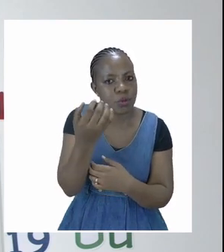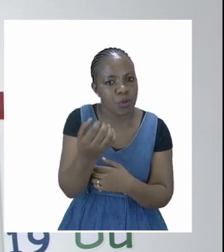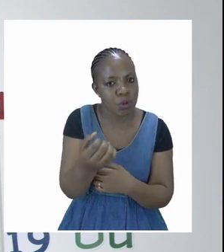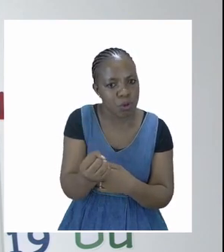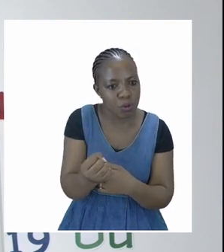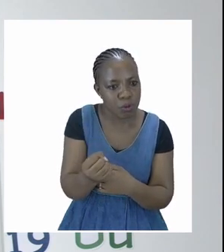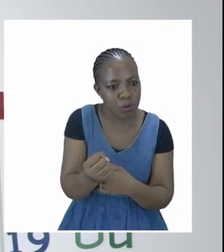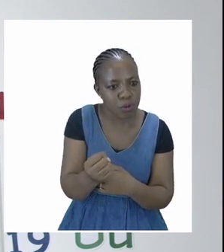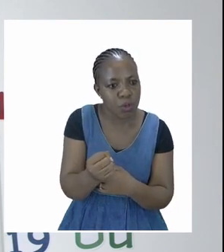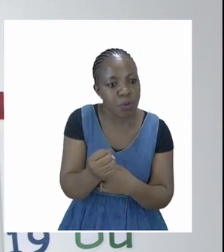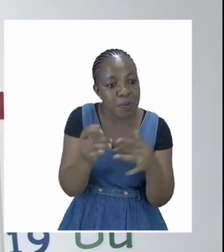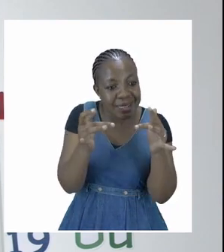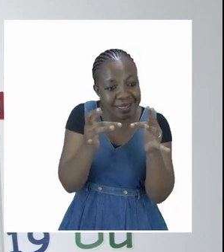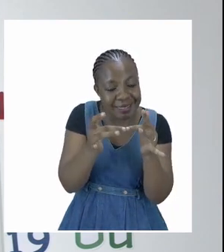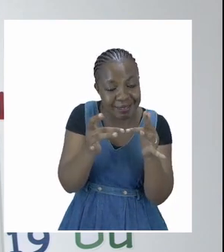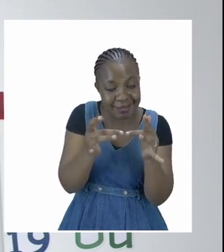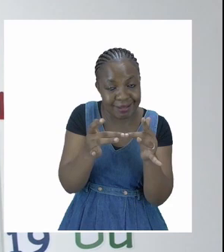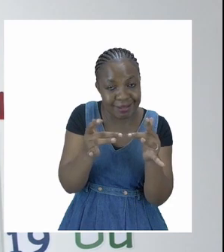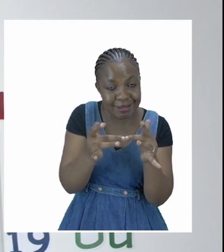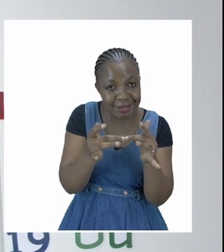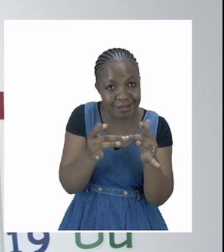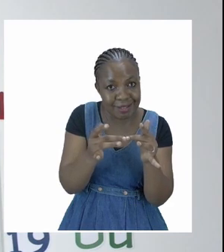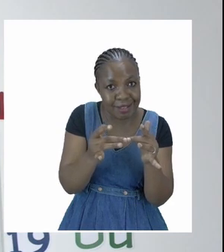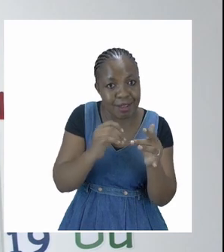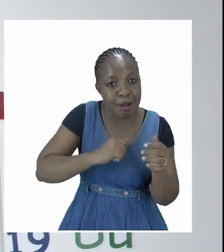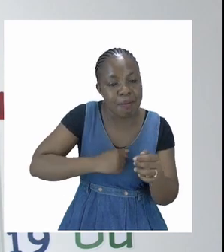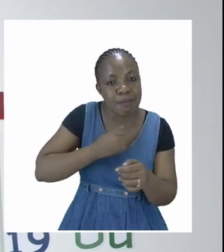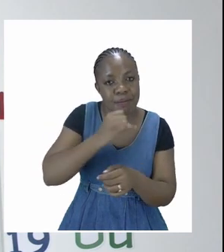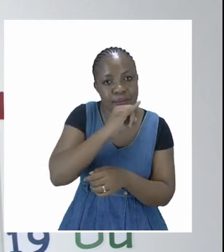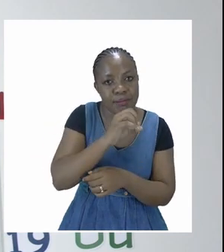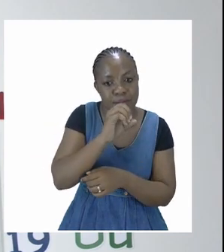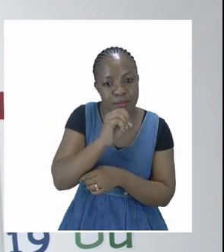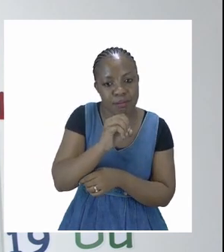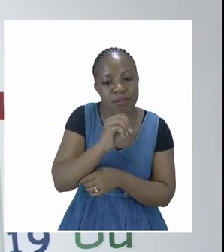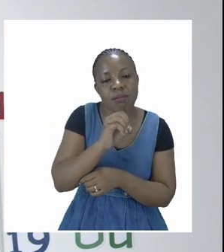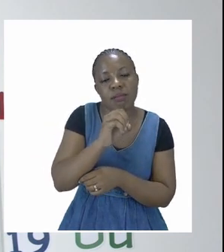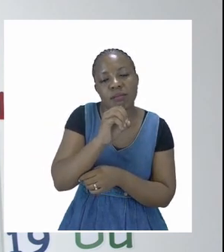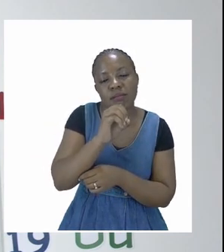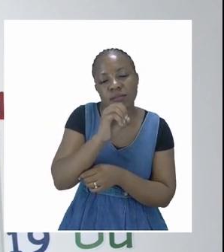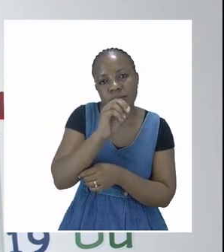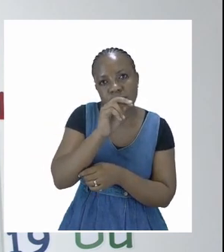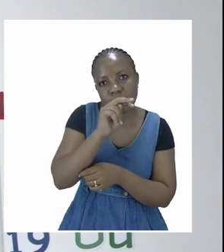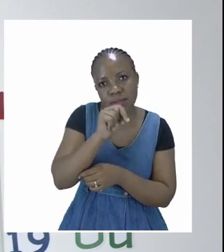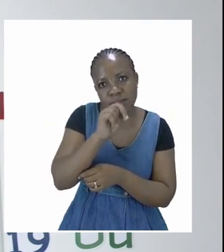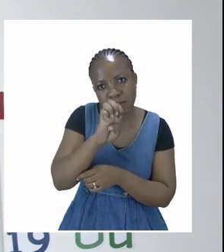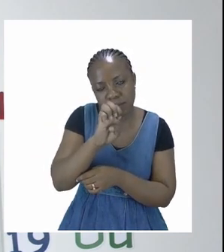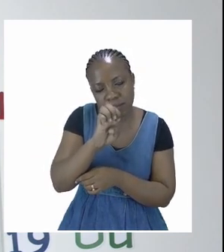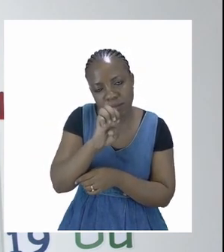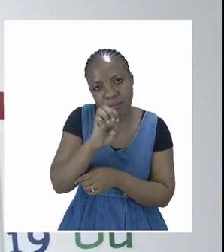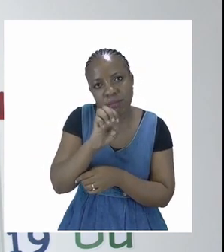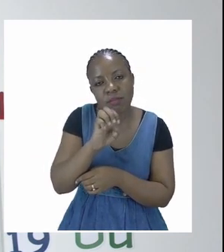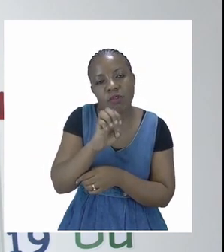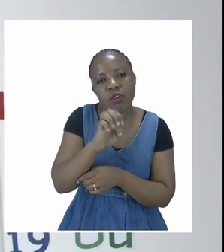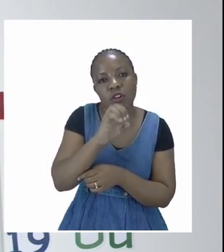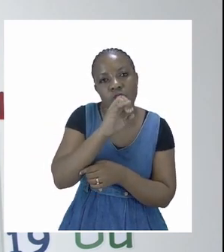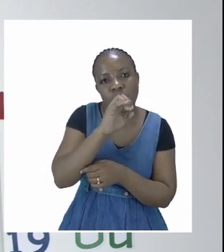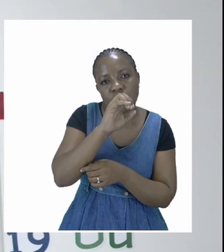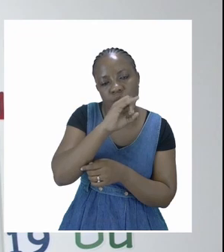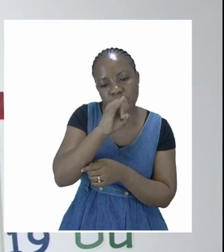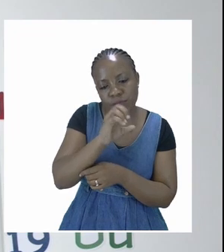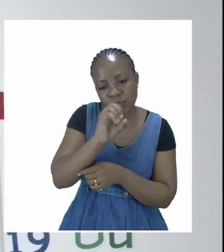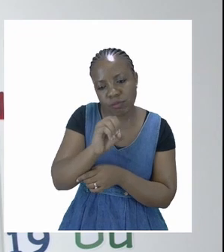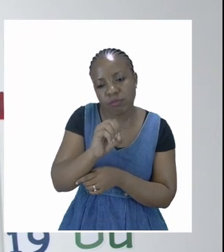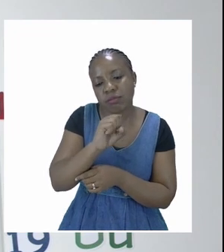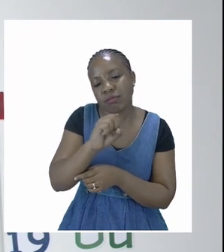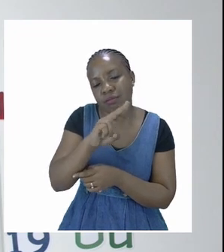our online platforms, MyZone and Zoshi Facebook pages, and in addition,